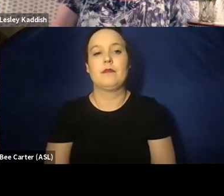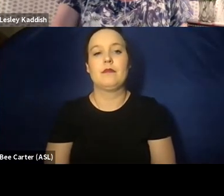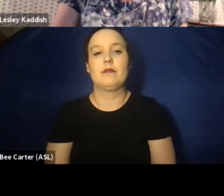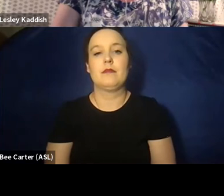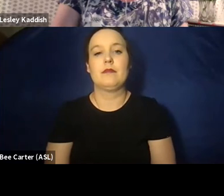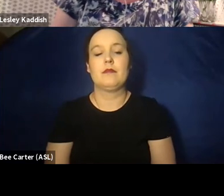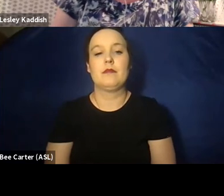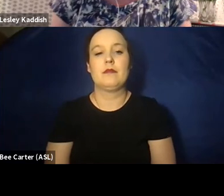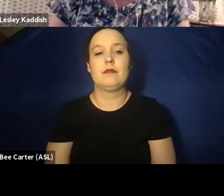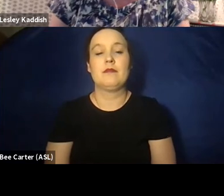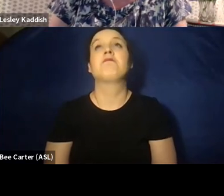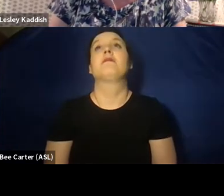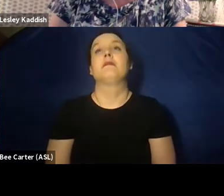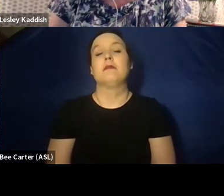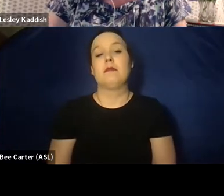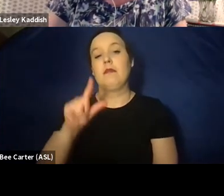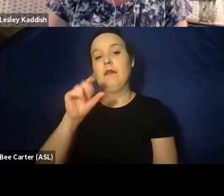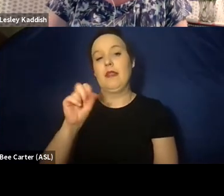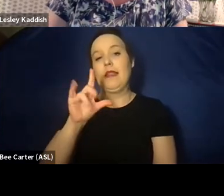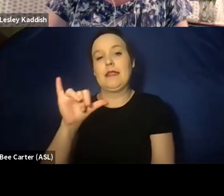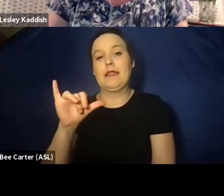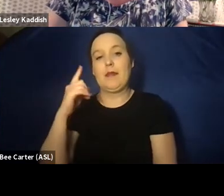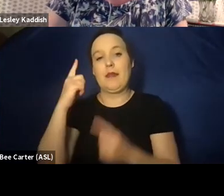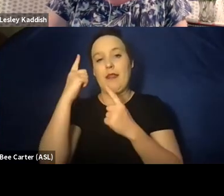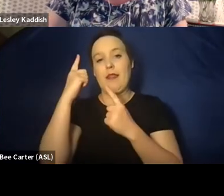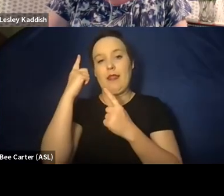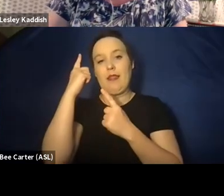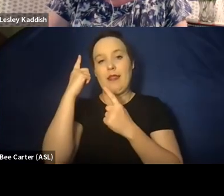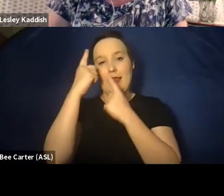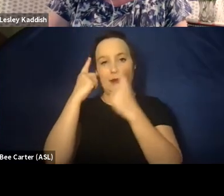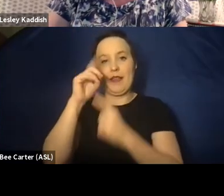This is making me think about Indonesian gamelan.